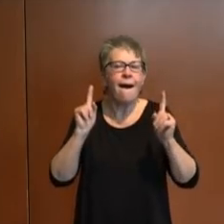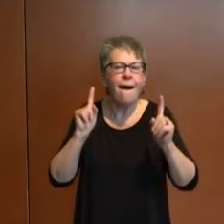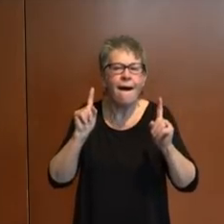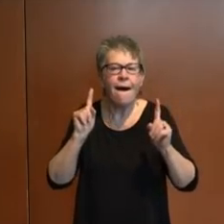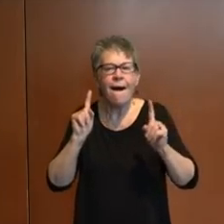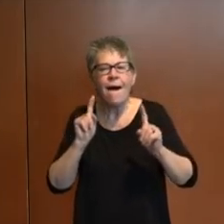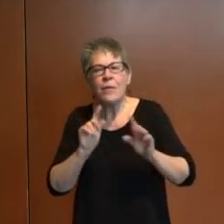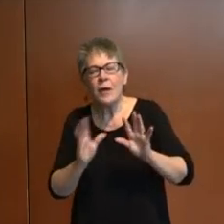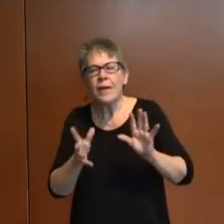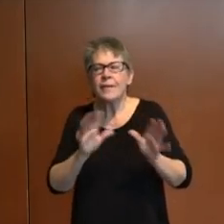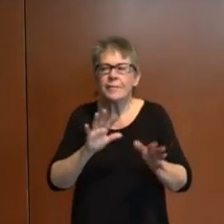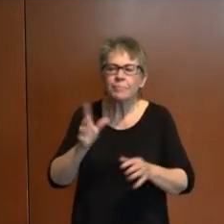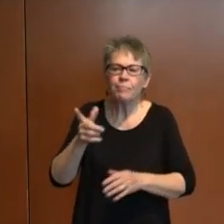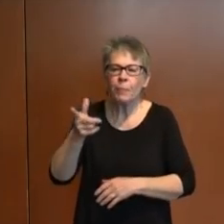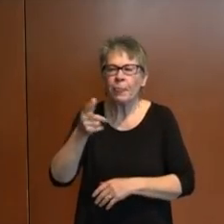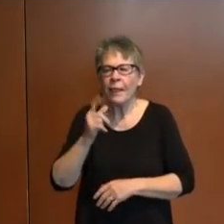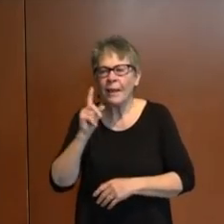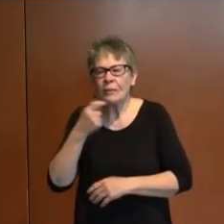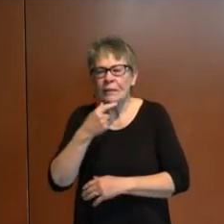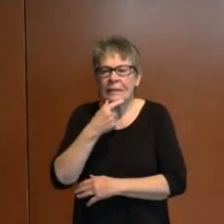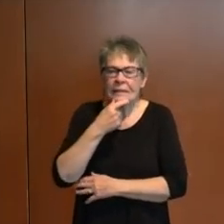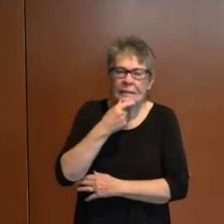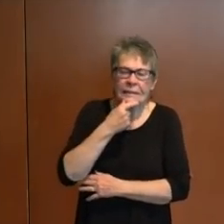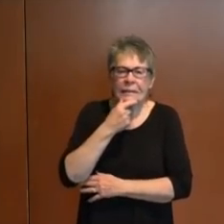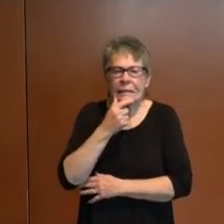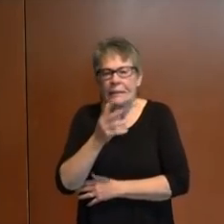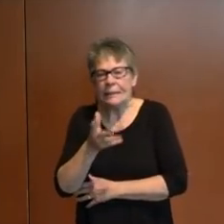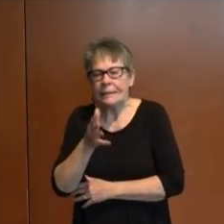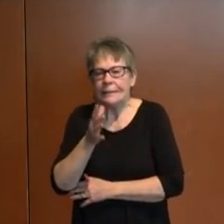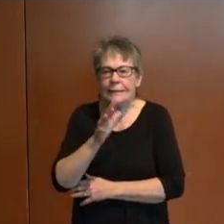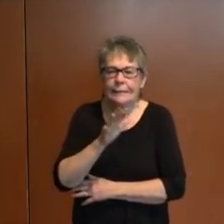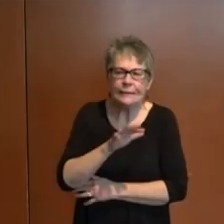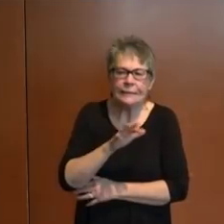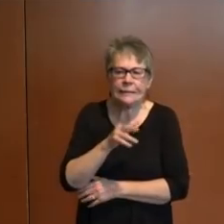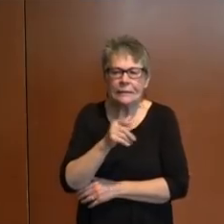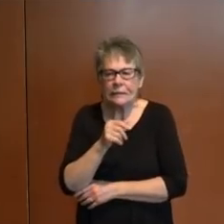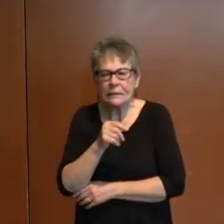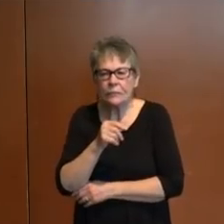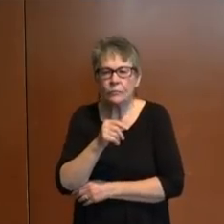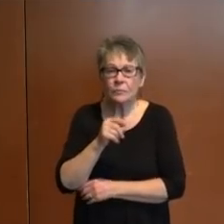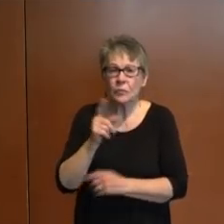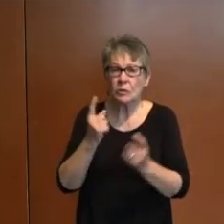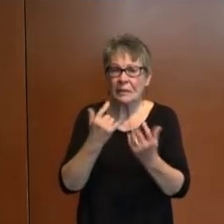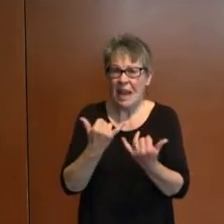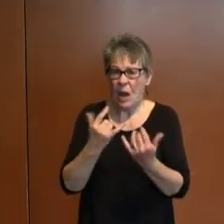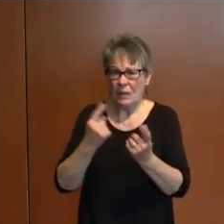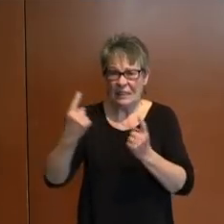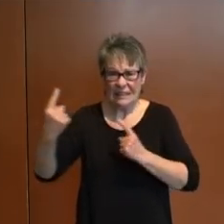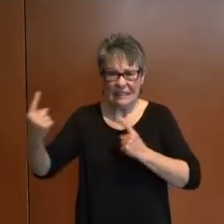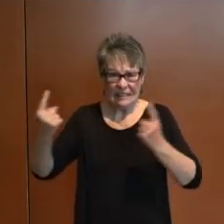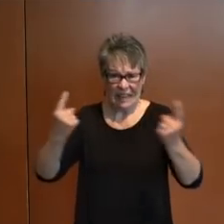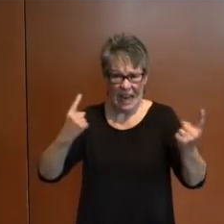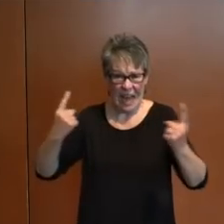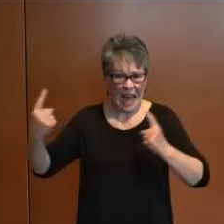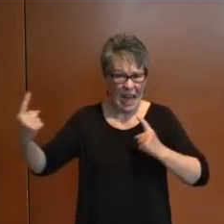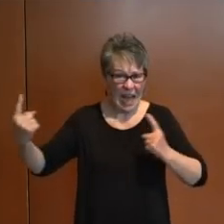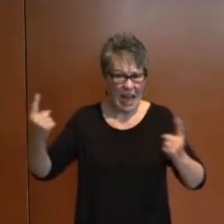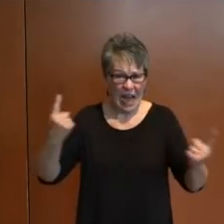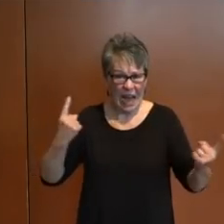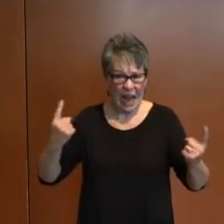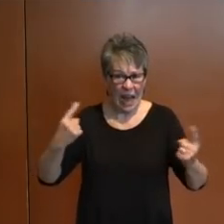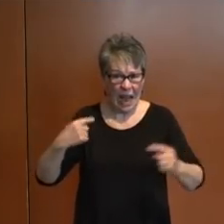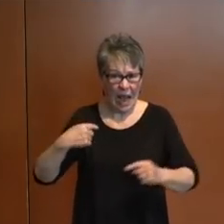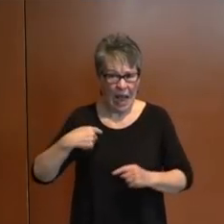It's kind of an out-of-body, we're all staying away from each other. I come in by myself, I leave by